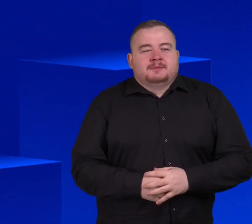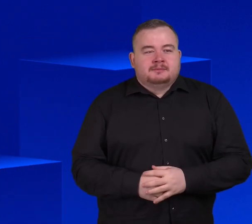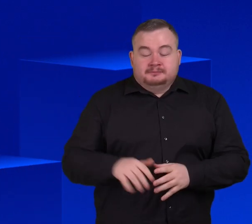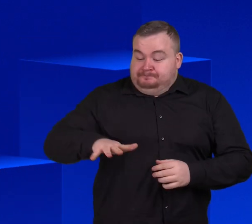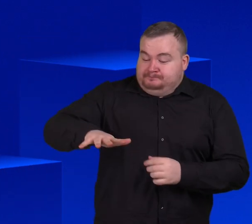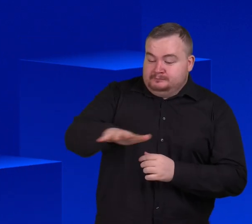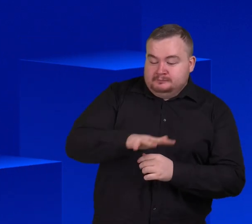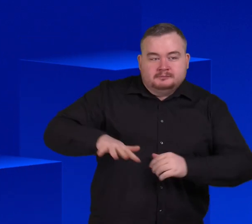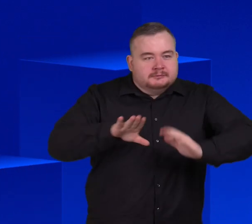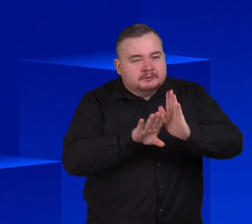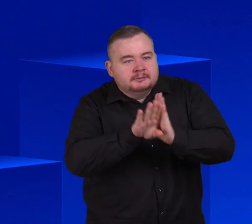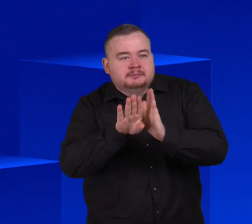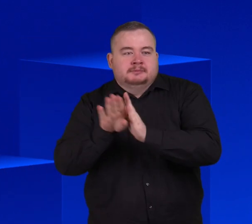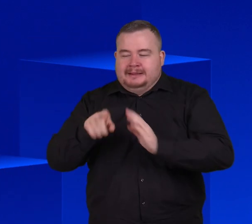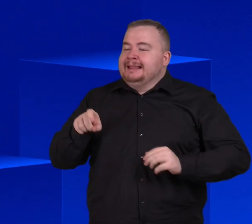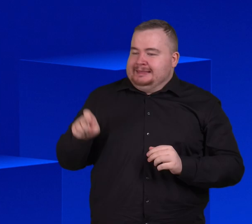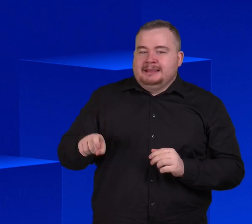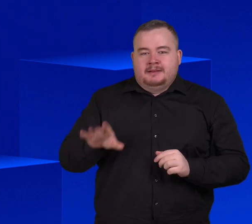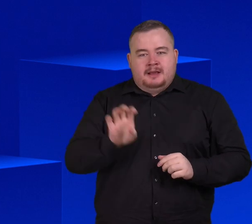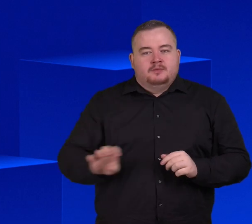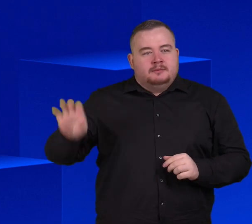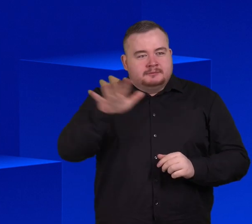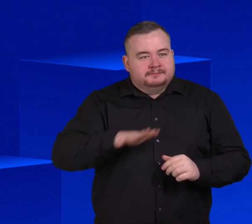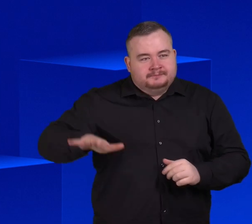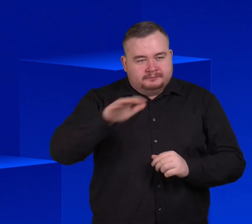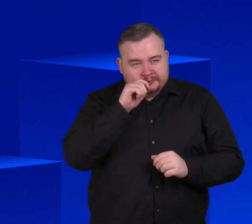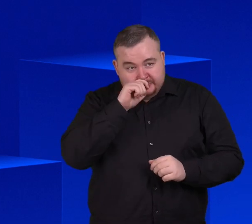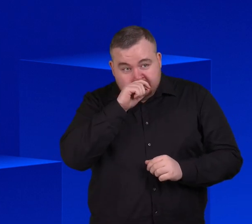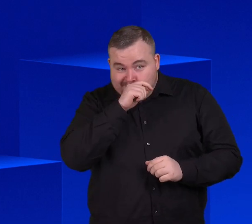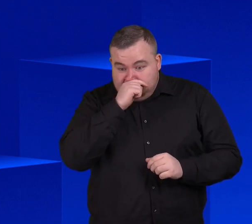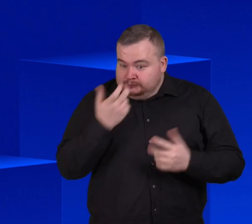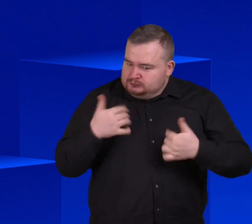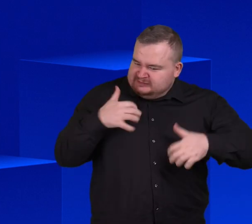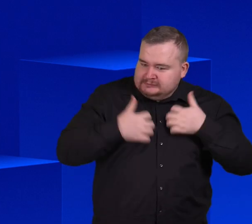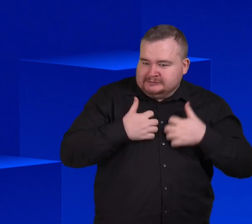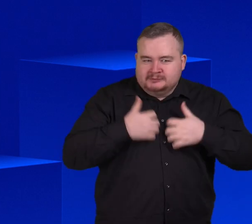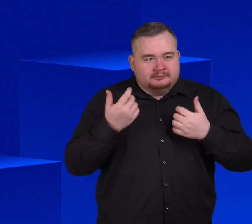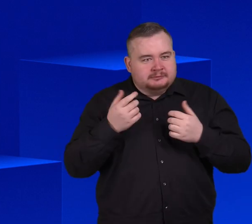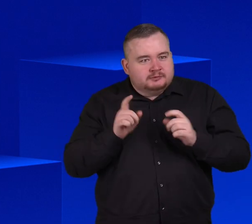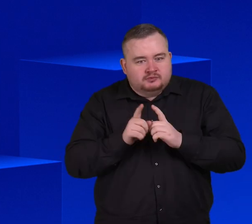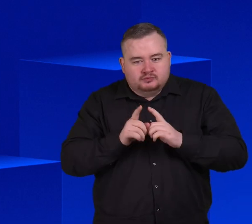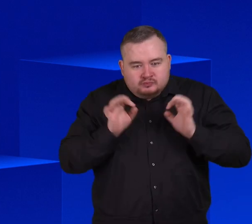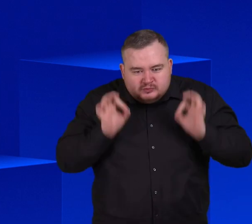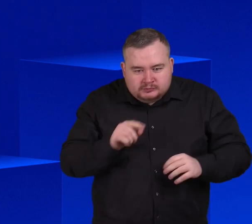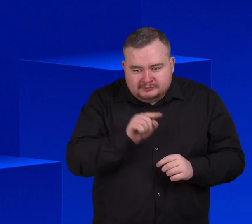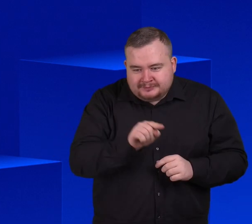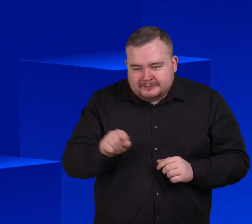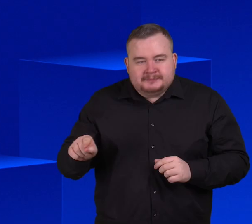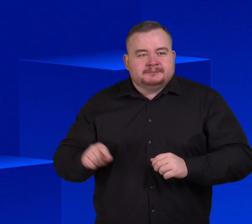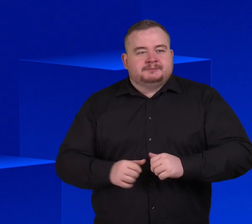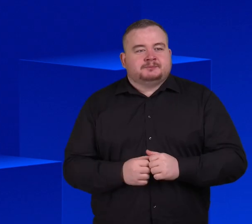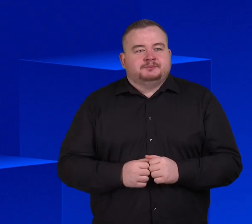interesting fact. What we should be attentive to is not just the static